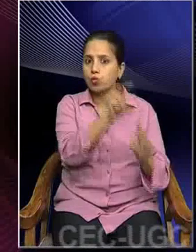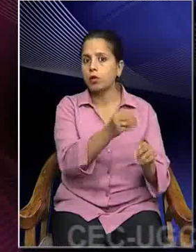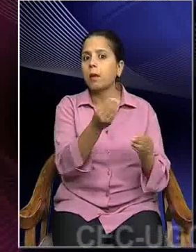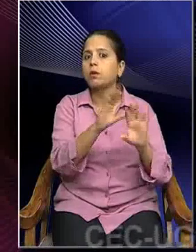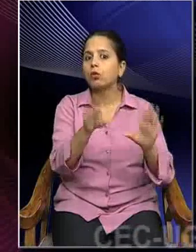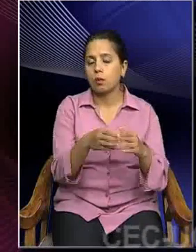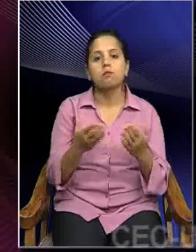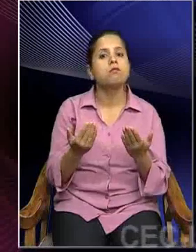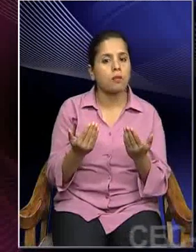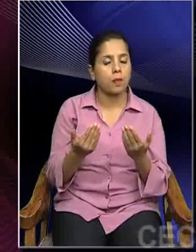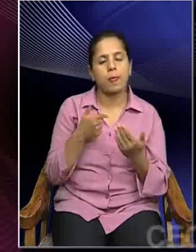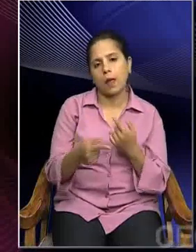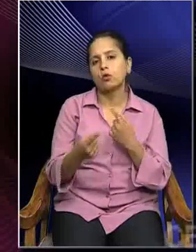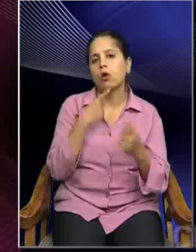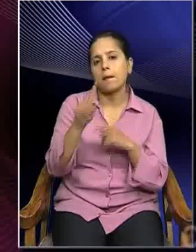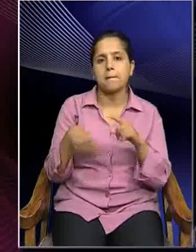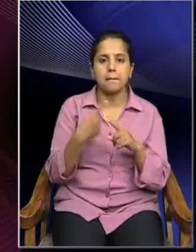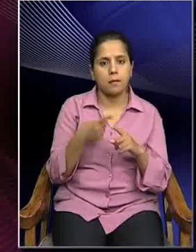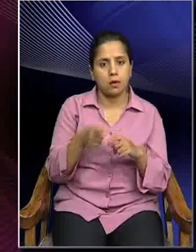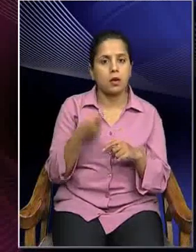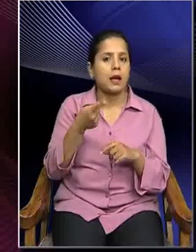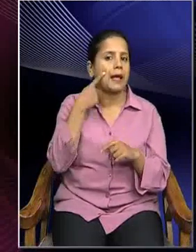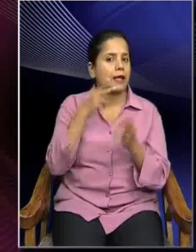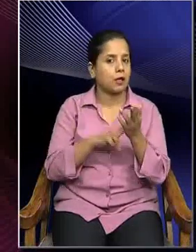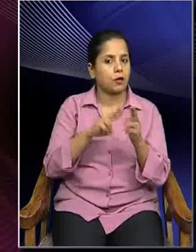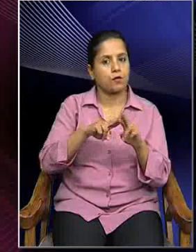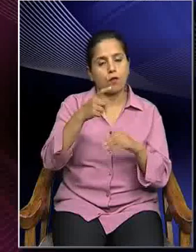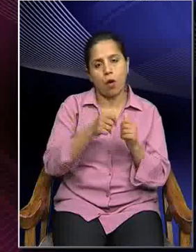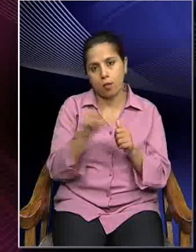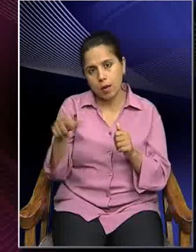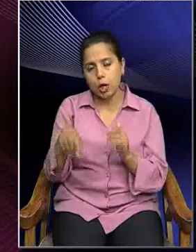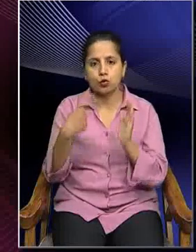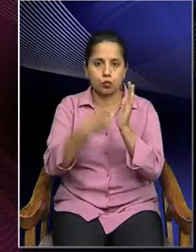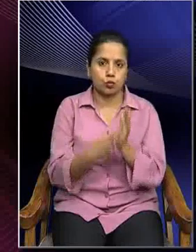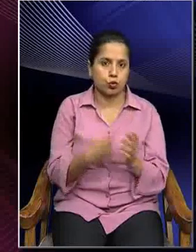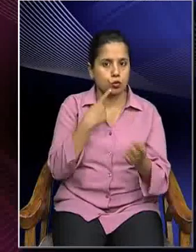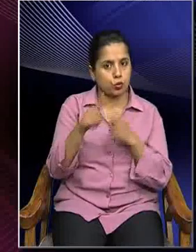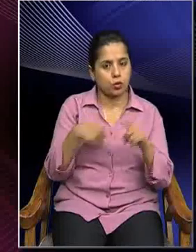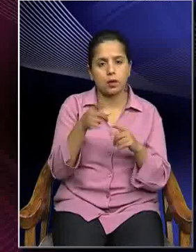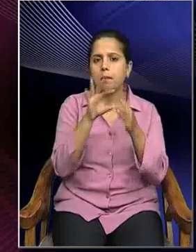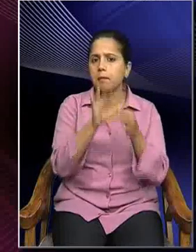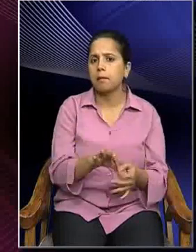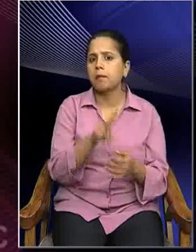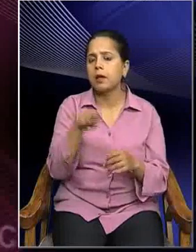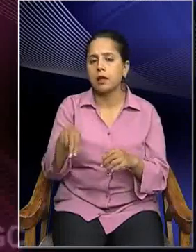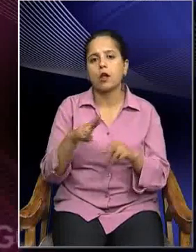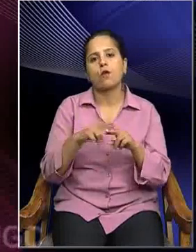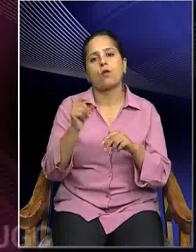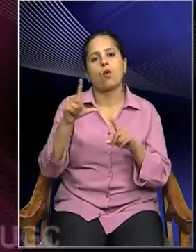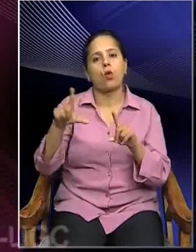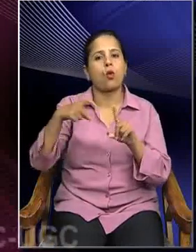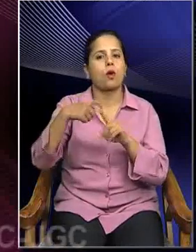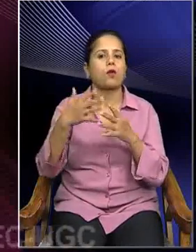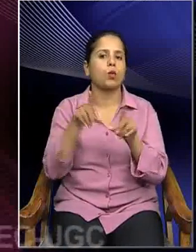groups. Now when we talk about the informal norms, they are referred as folkways.